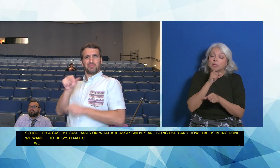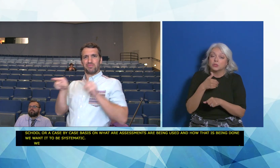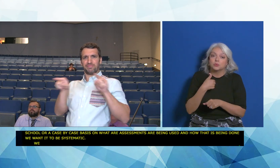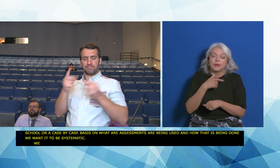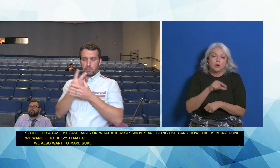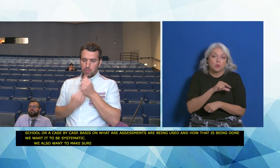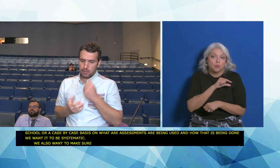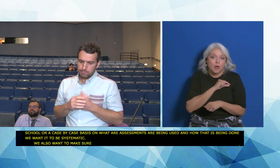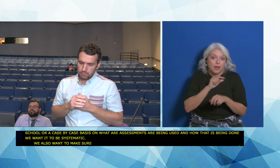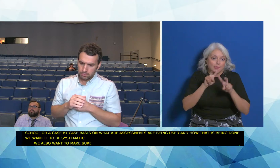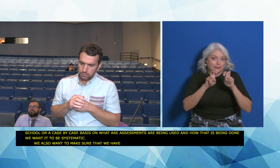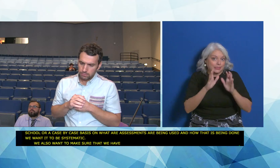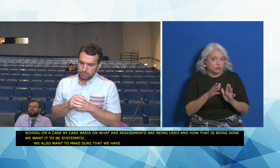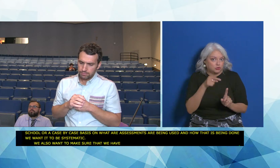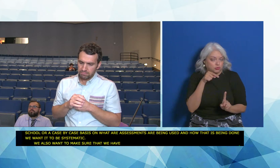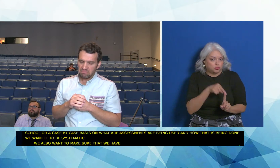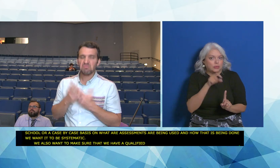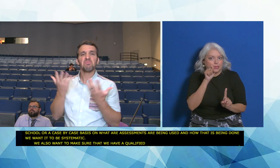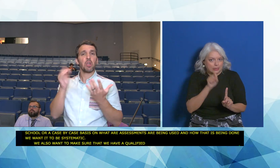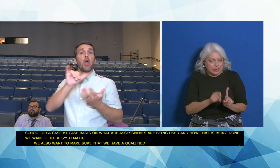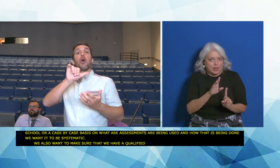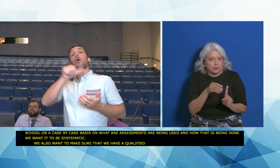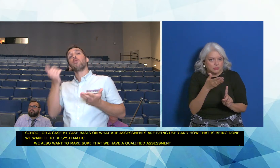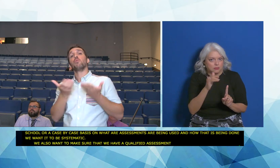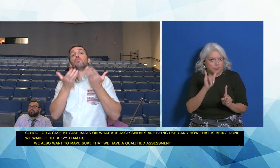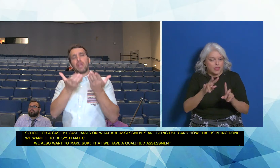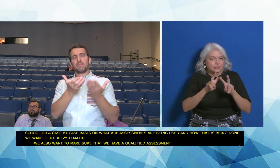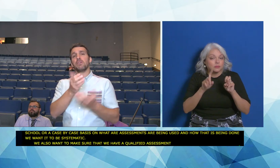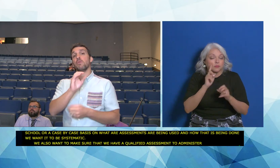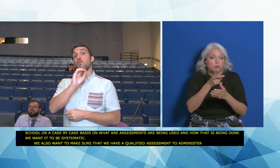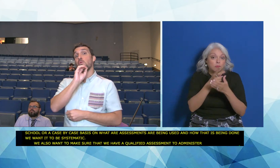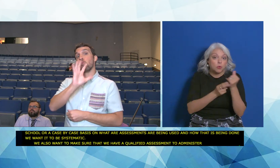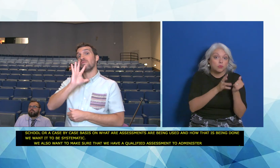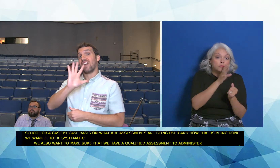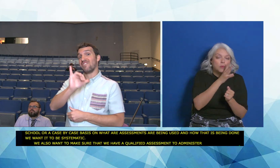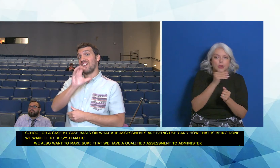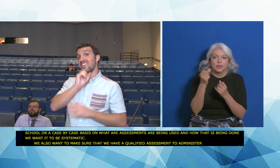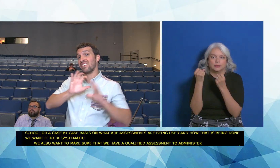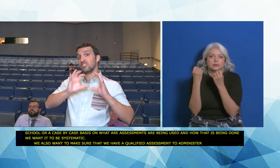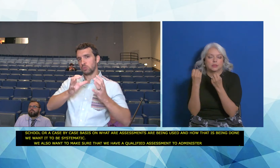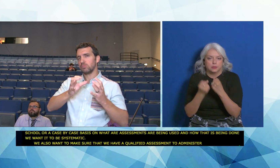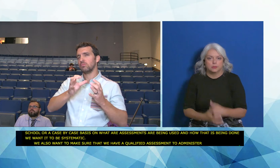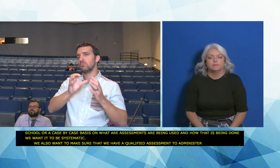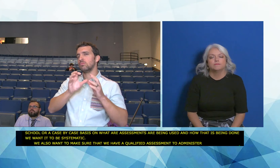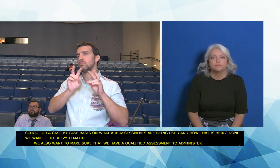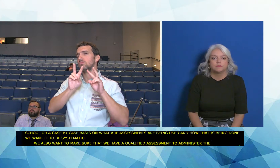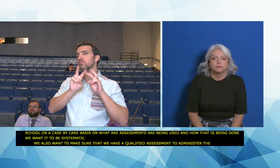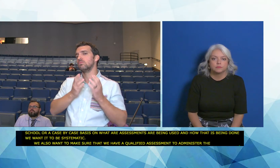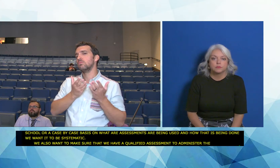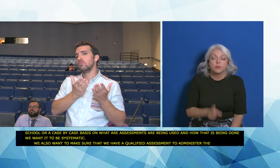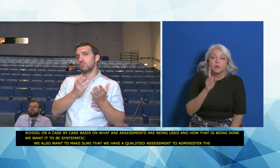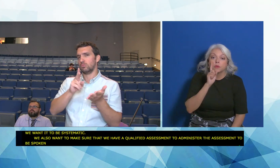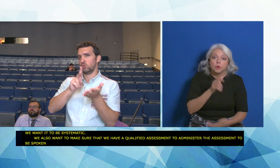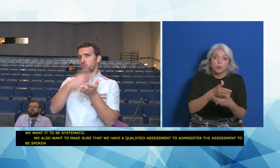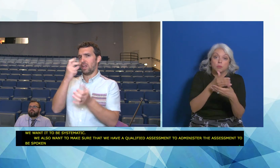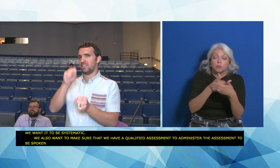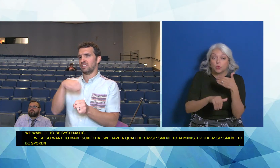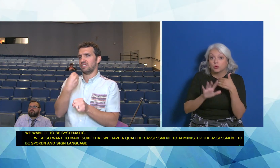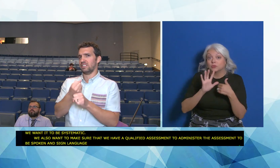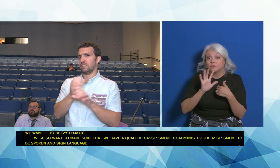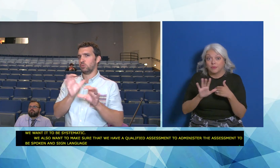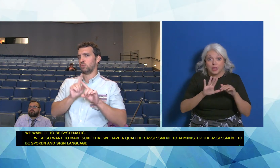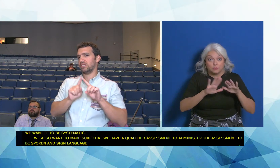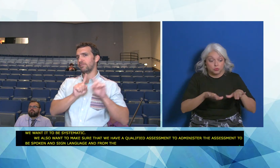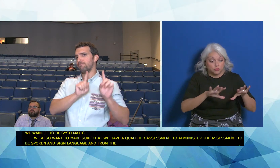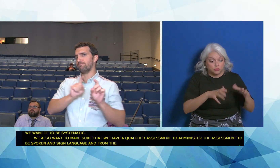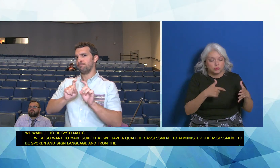qualified assessor to administer the assessments for both spoken and sign languages. For our birth to 5 children,